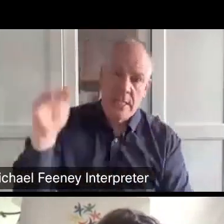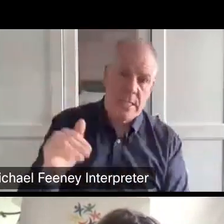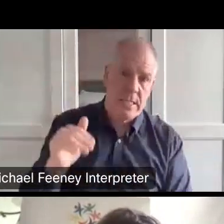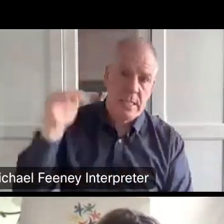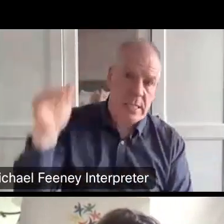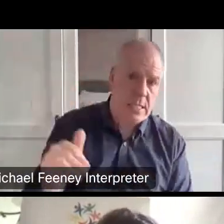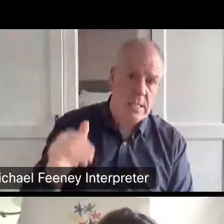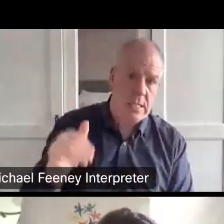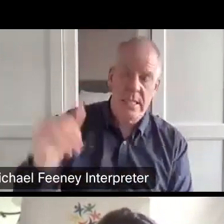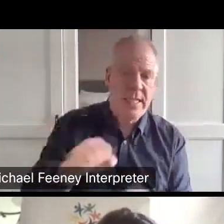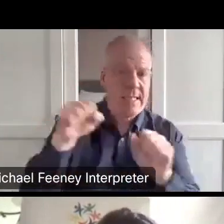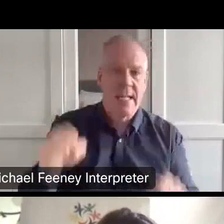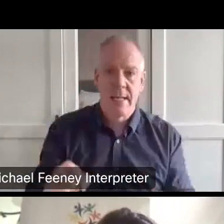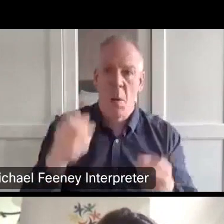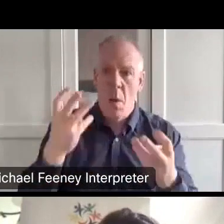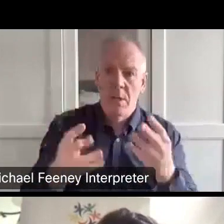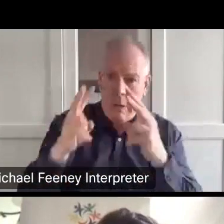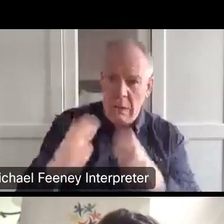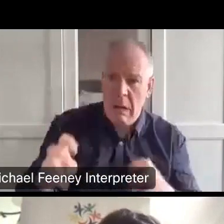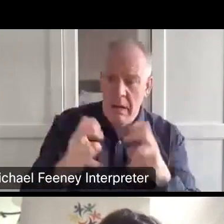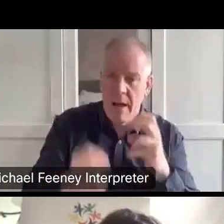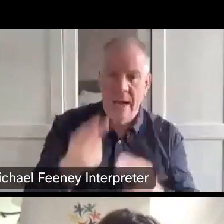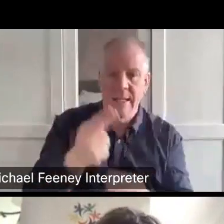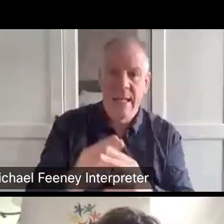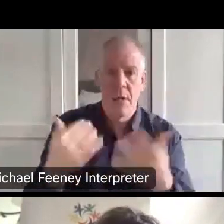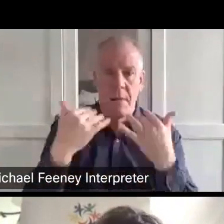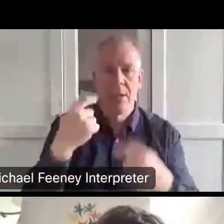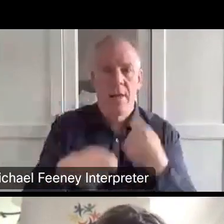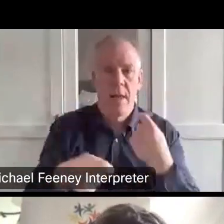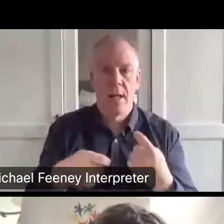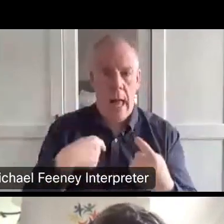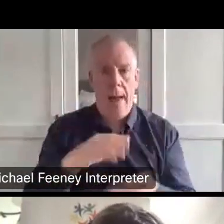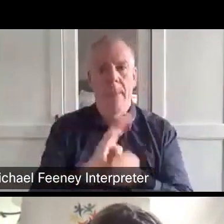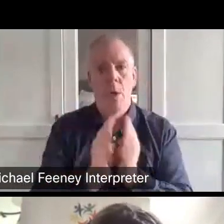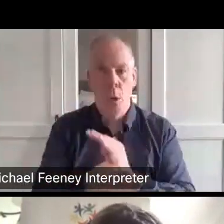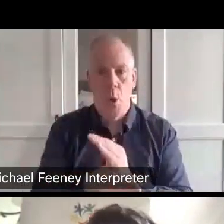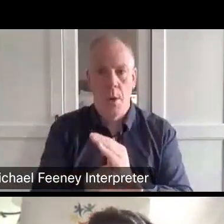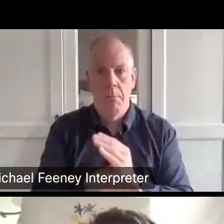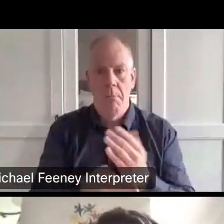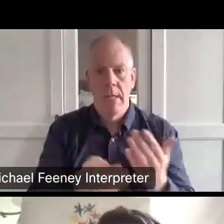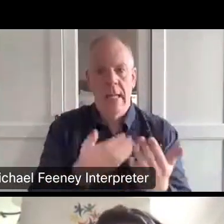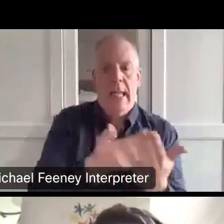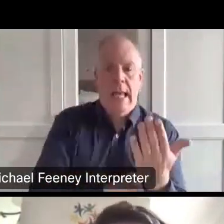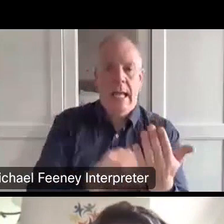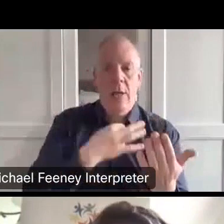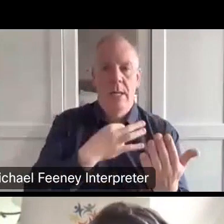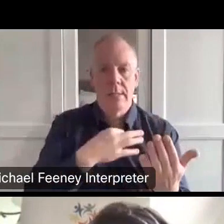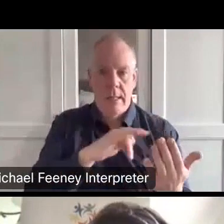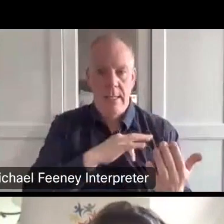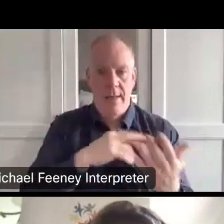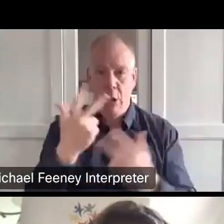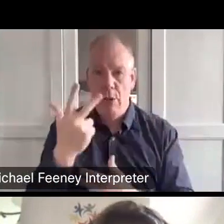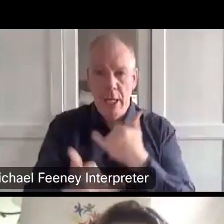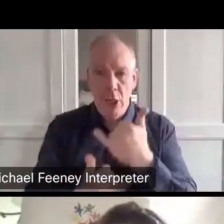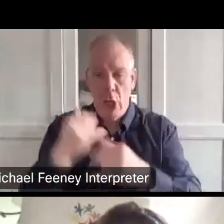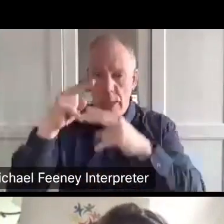looking for bits and pieces of information. Eventually, when I was no longer I became a litigation risk. I spent 3 years exploring you know,